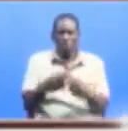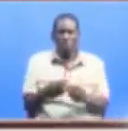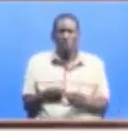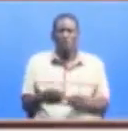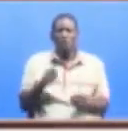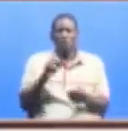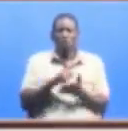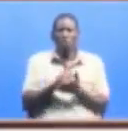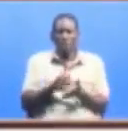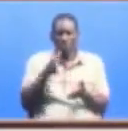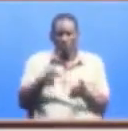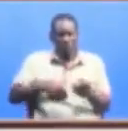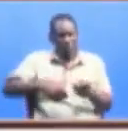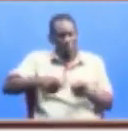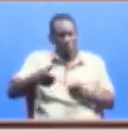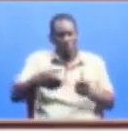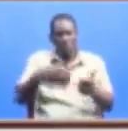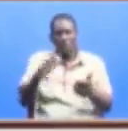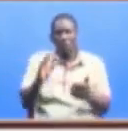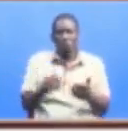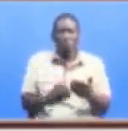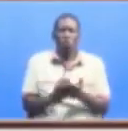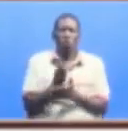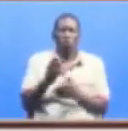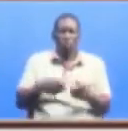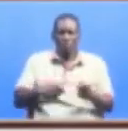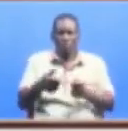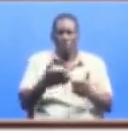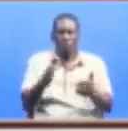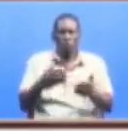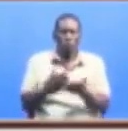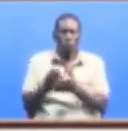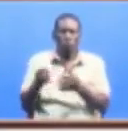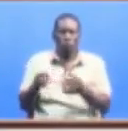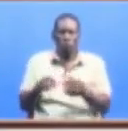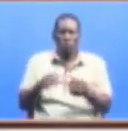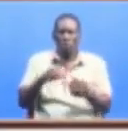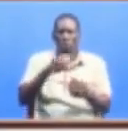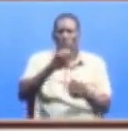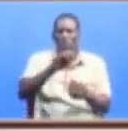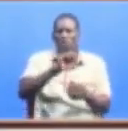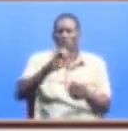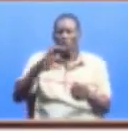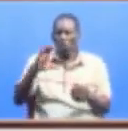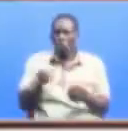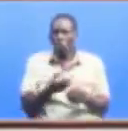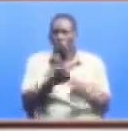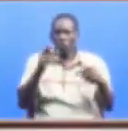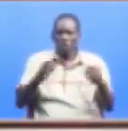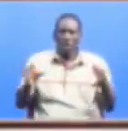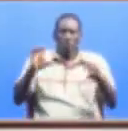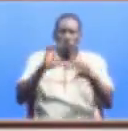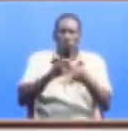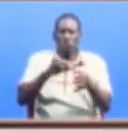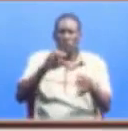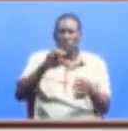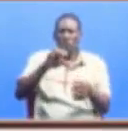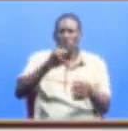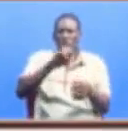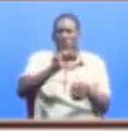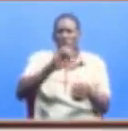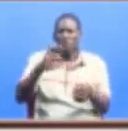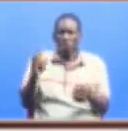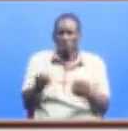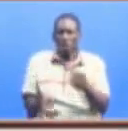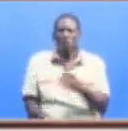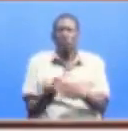so that then this is paid out through a cooperative society. And those who can then be able also to join the cooperative society